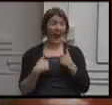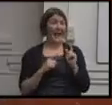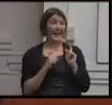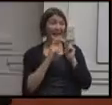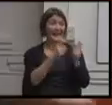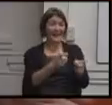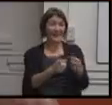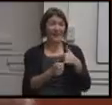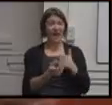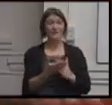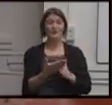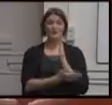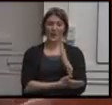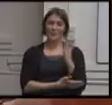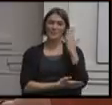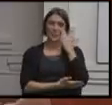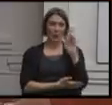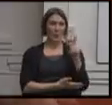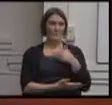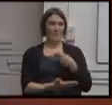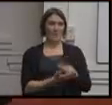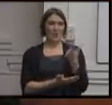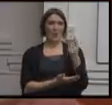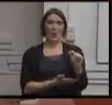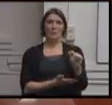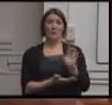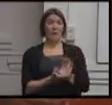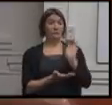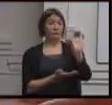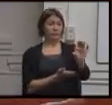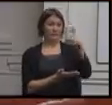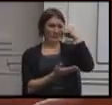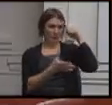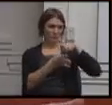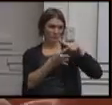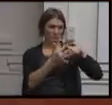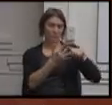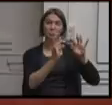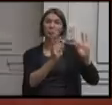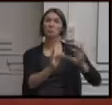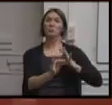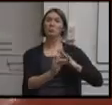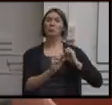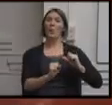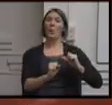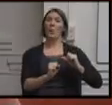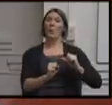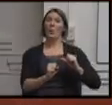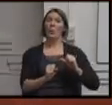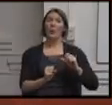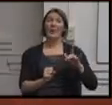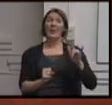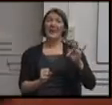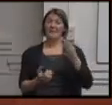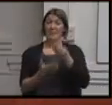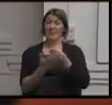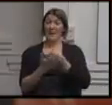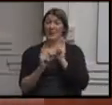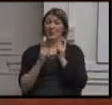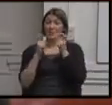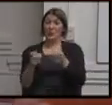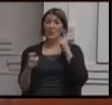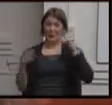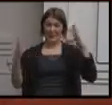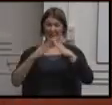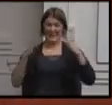has a right to expect that the money they give is spent on a certain thing. Instead of it going into the general pool or potentially